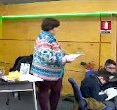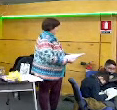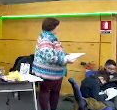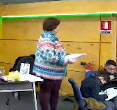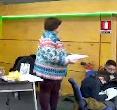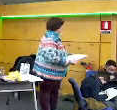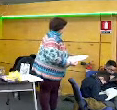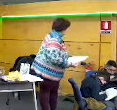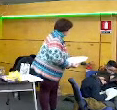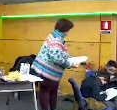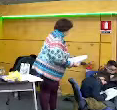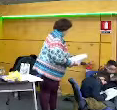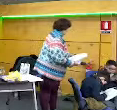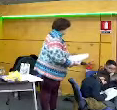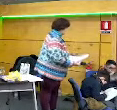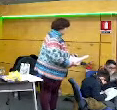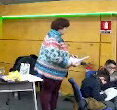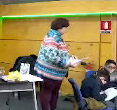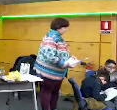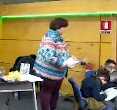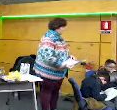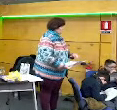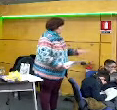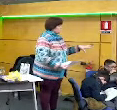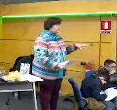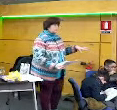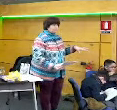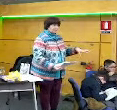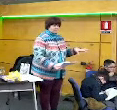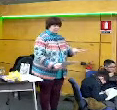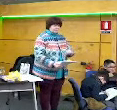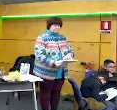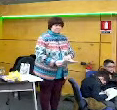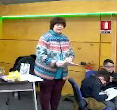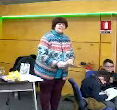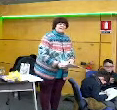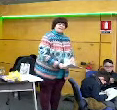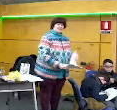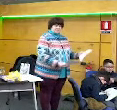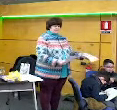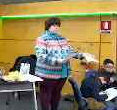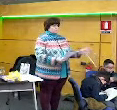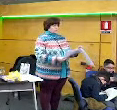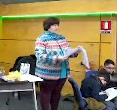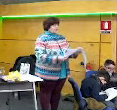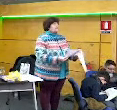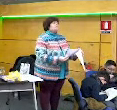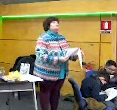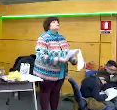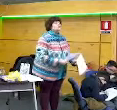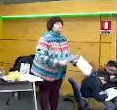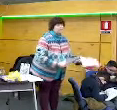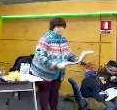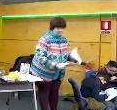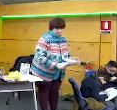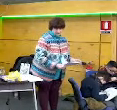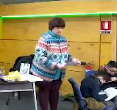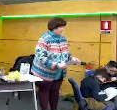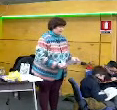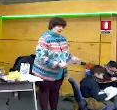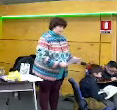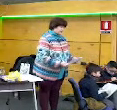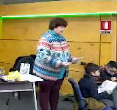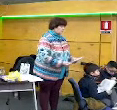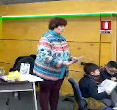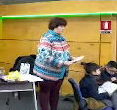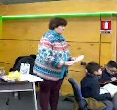Okay, there's 5 poems there. You and your partners need to work on 2 of them. You